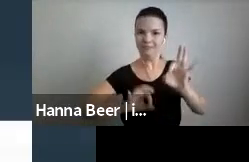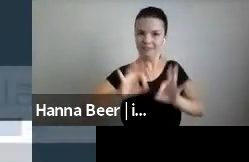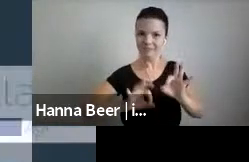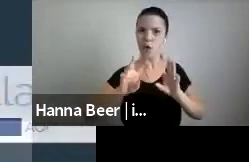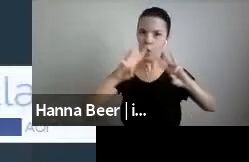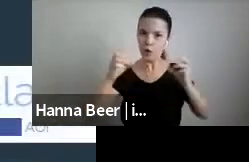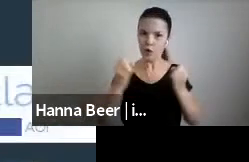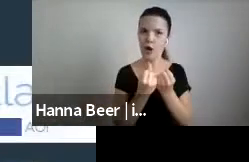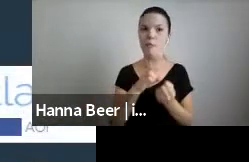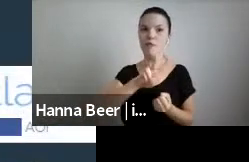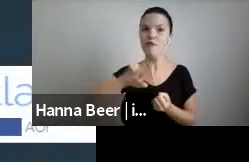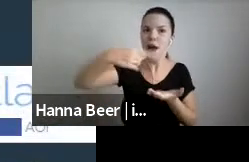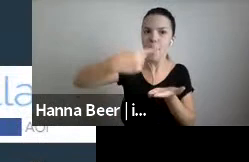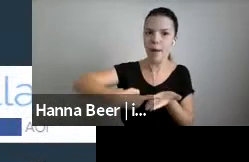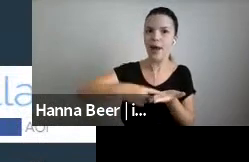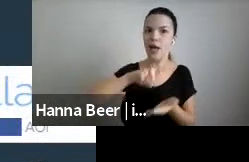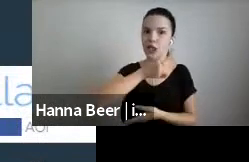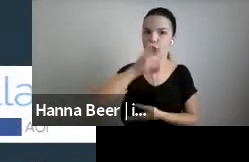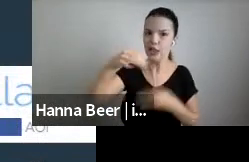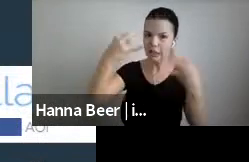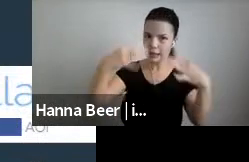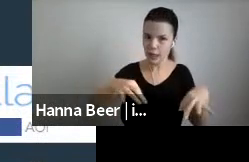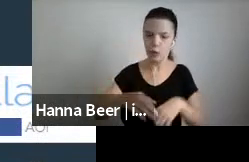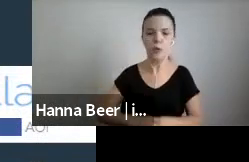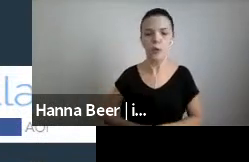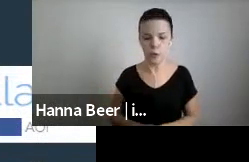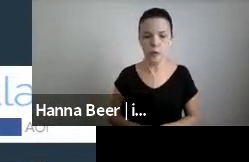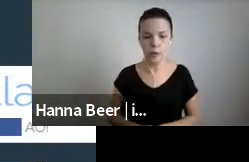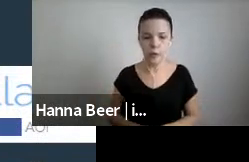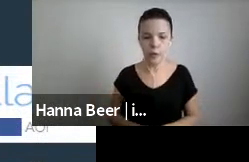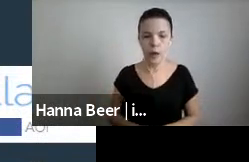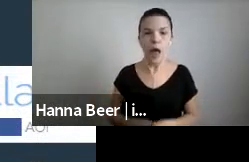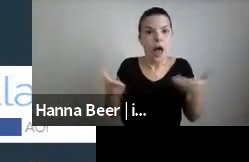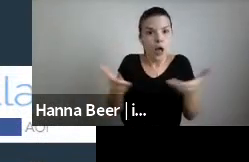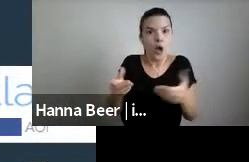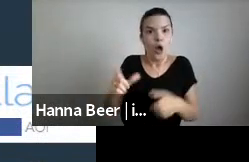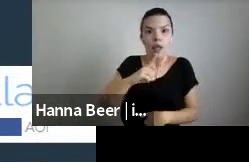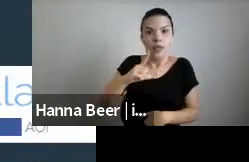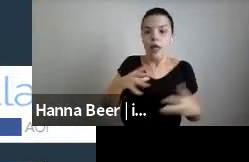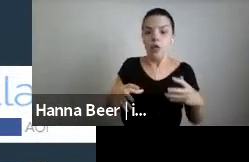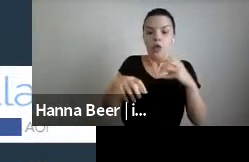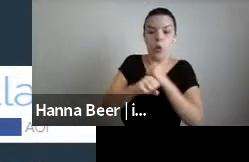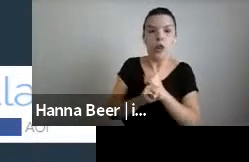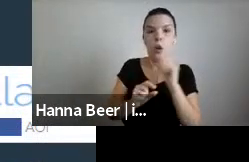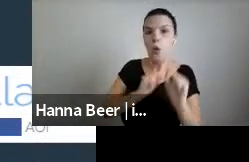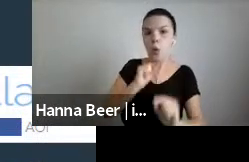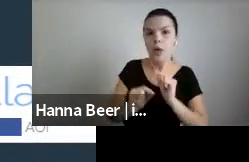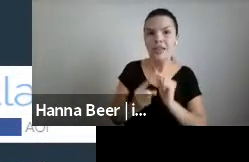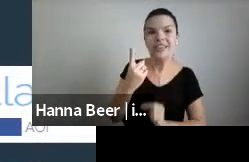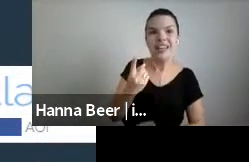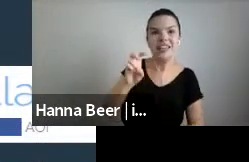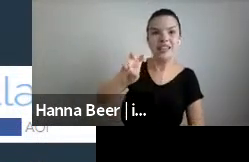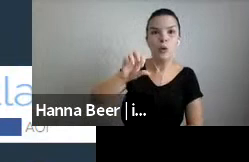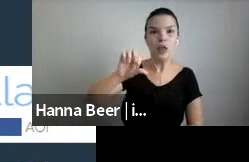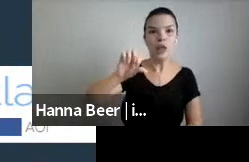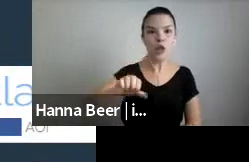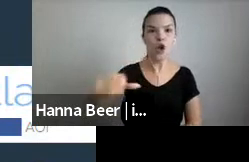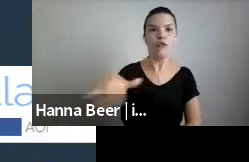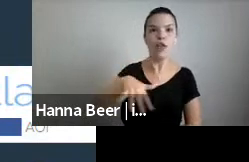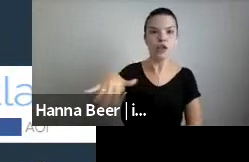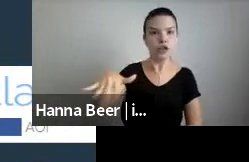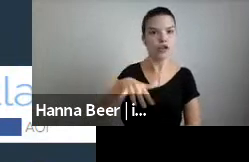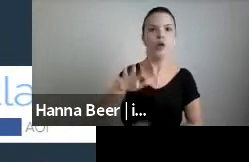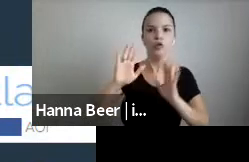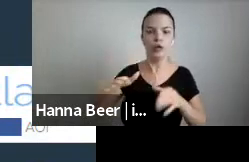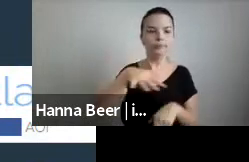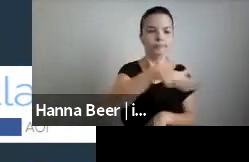scheduled. So right now we have 159 important marine mammal areas